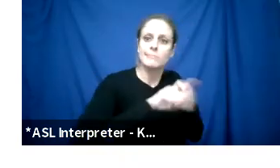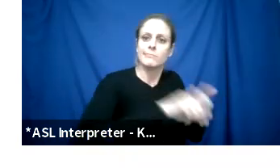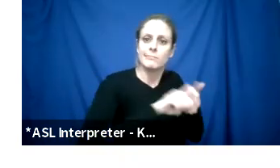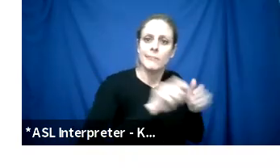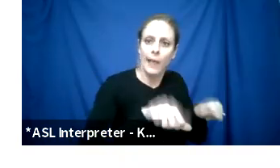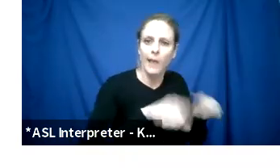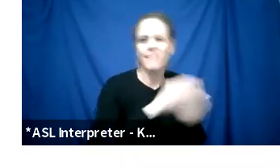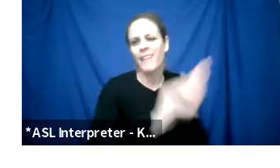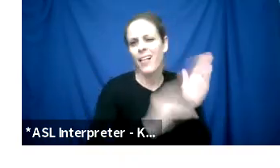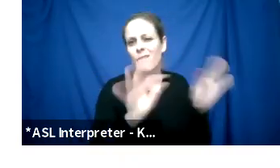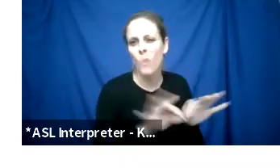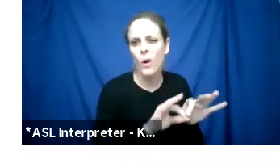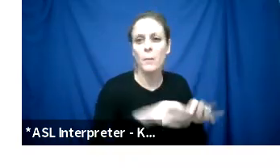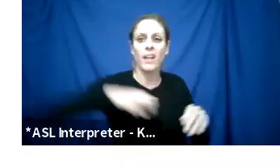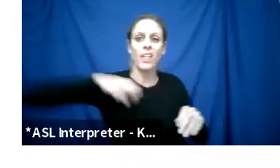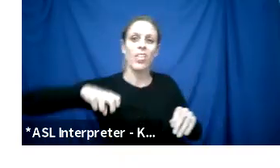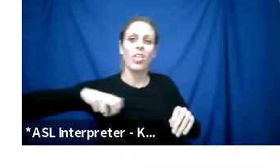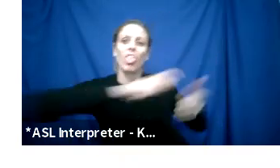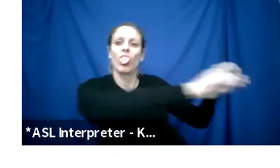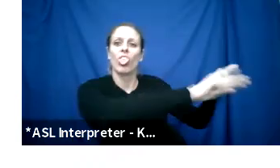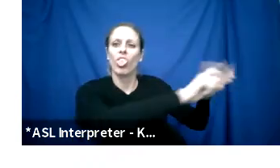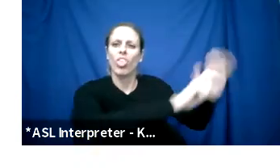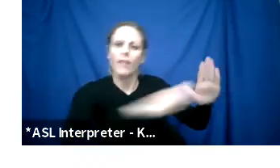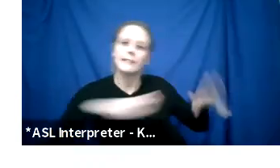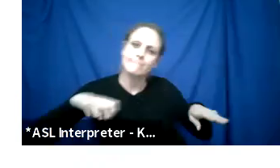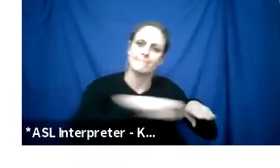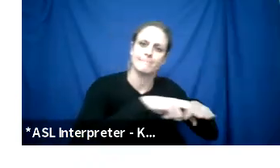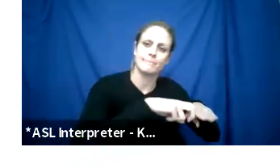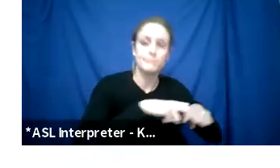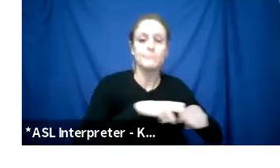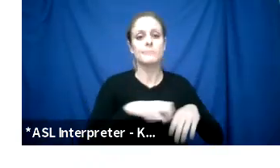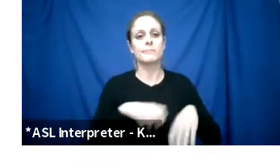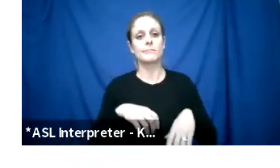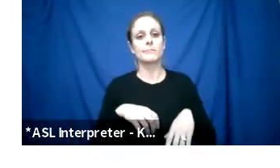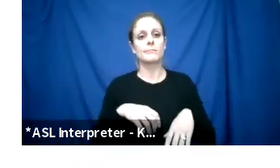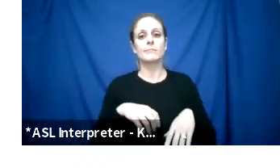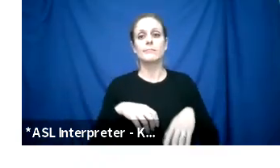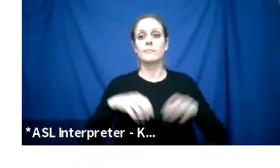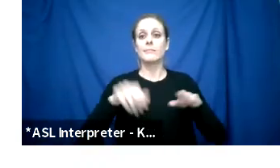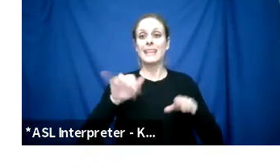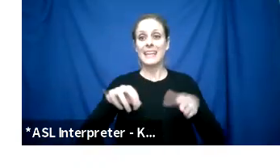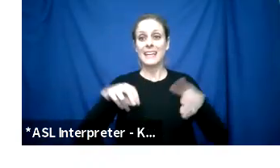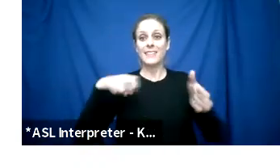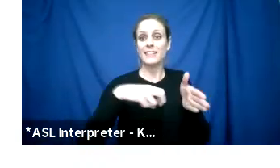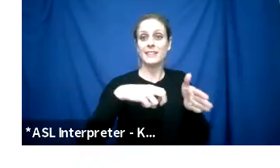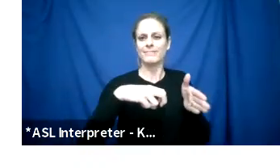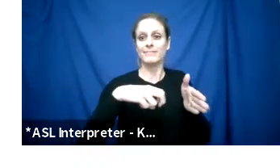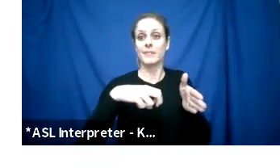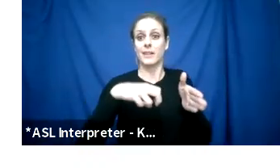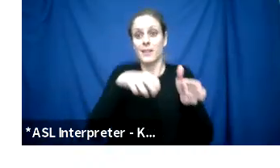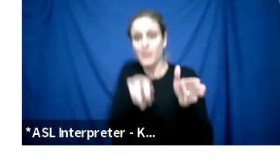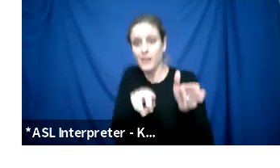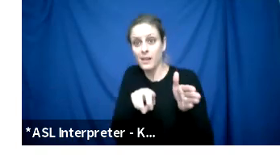out a form or whatever. A parallel approach really gives you the opportunity to use just the arm on that side closest to the counter.